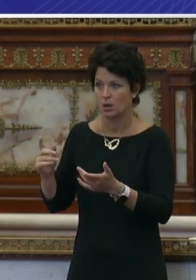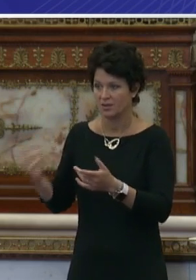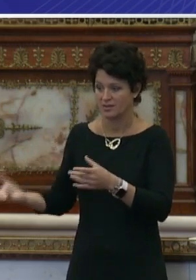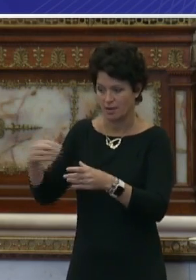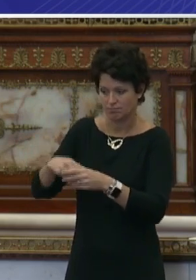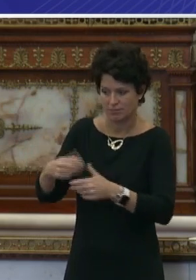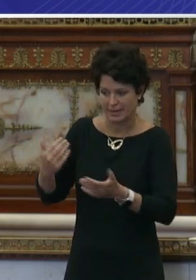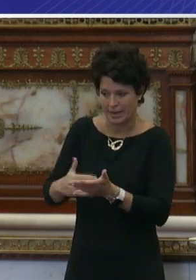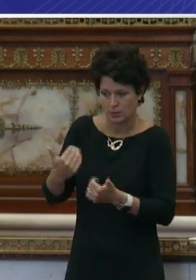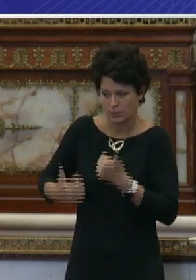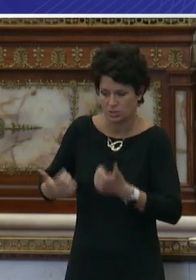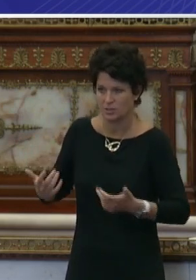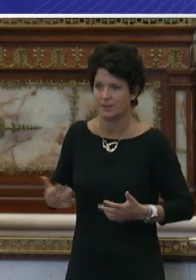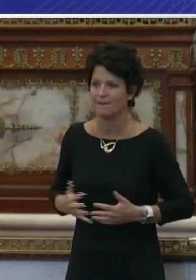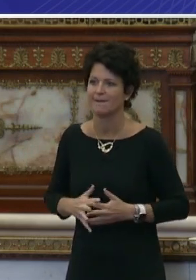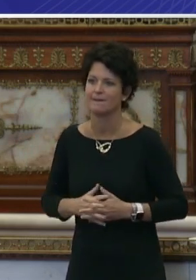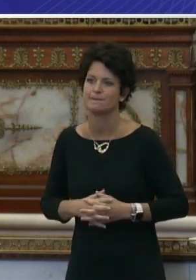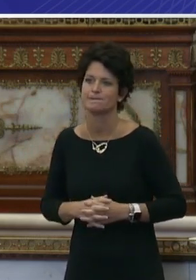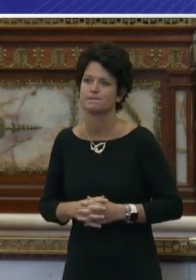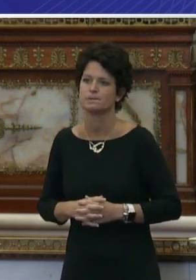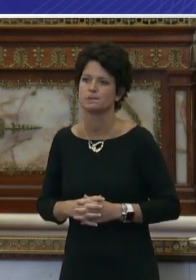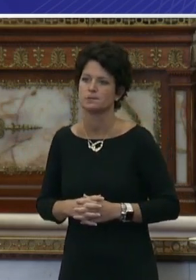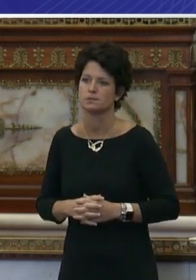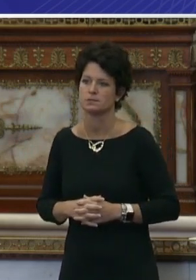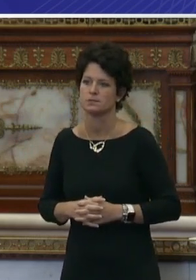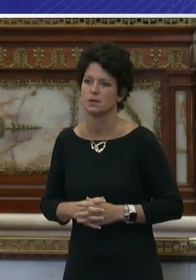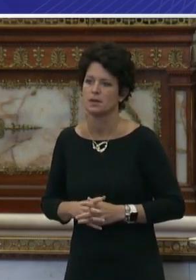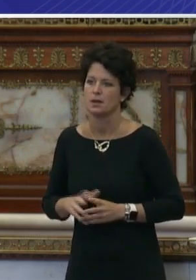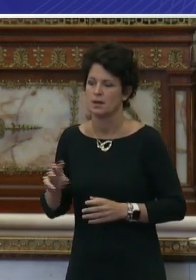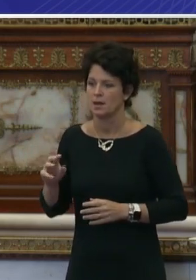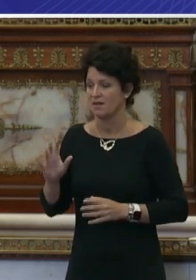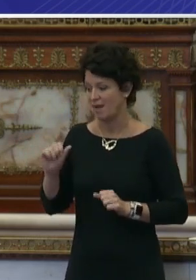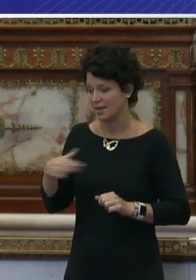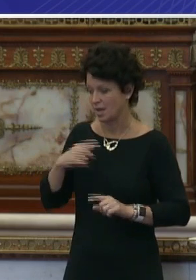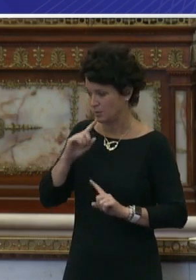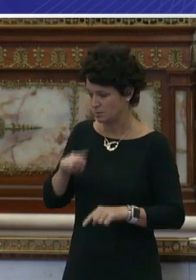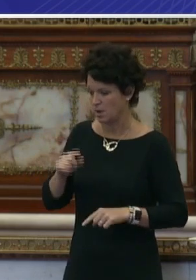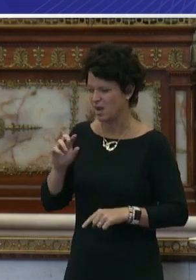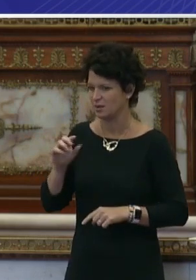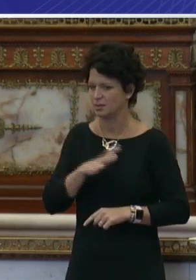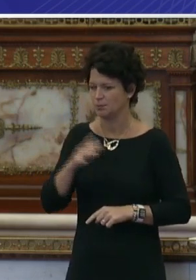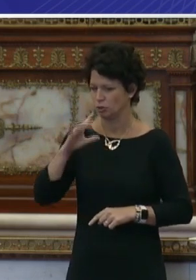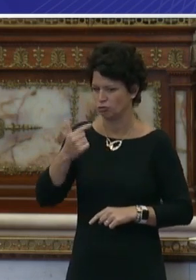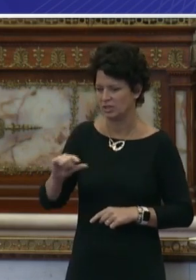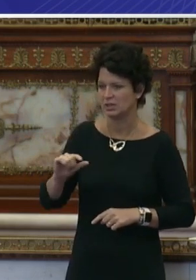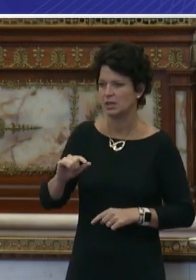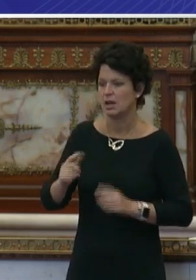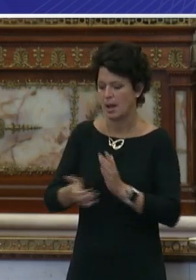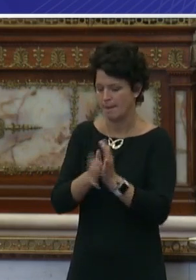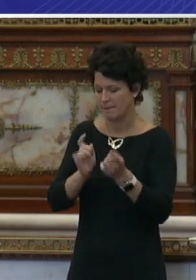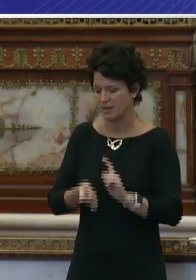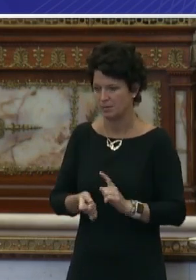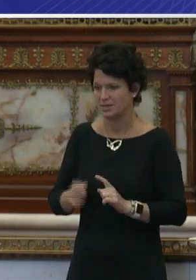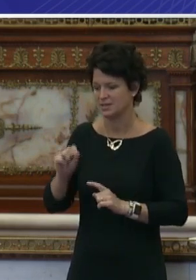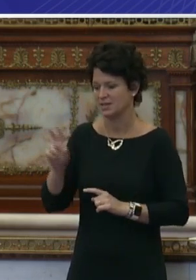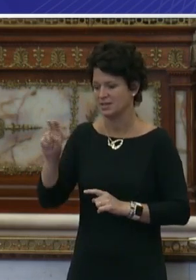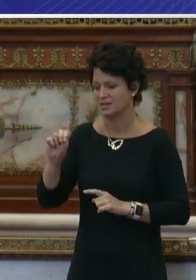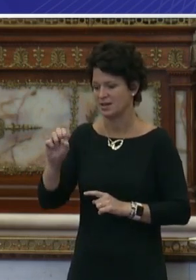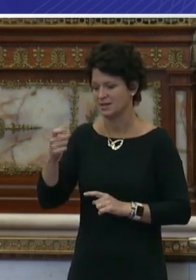play? Well, Madam Chair, if I could respond, this legislation based on the amendments sunsets